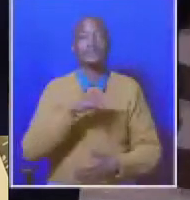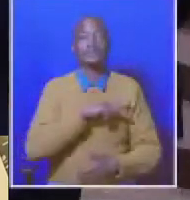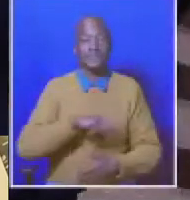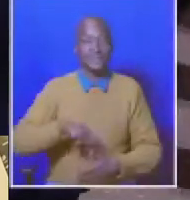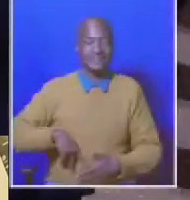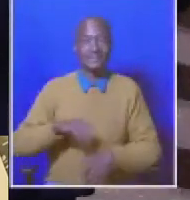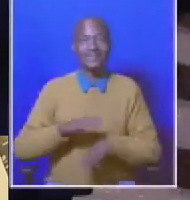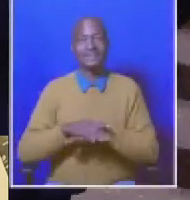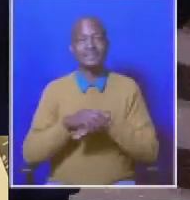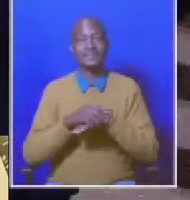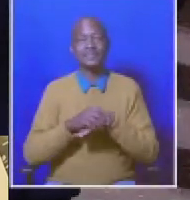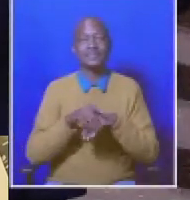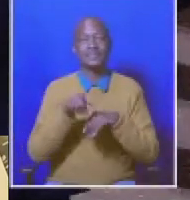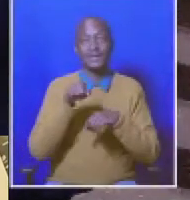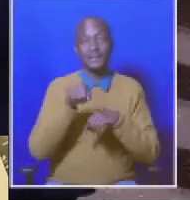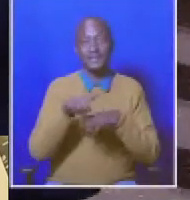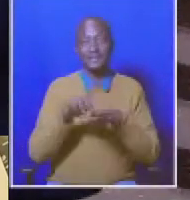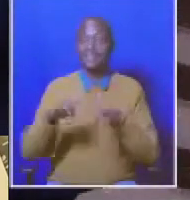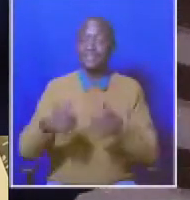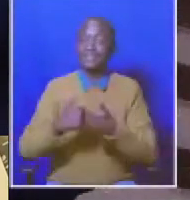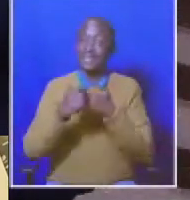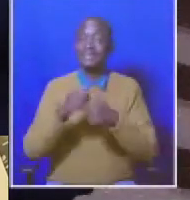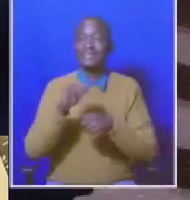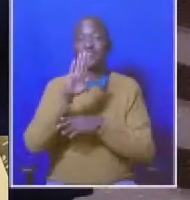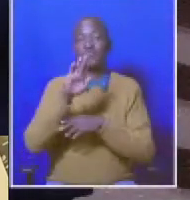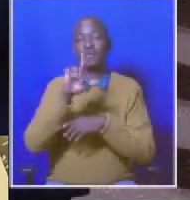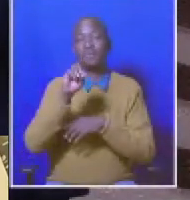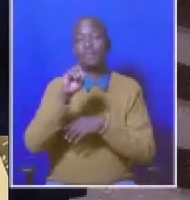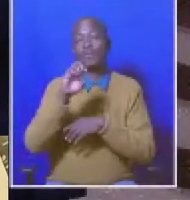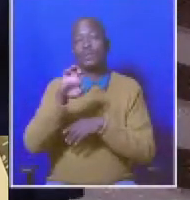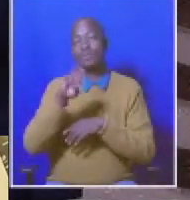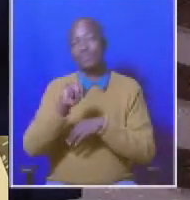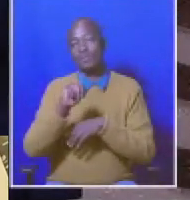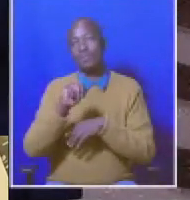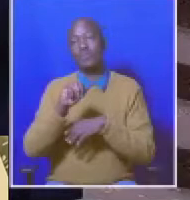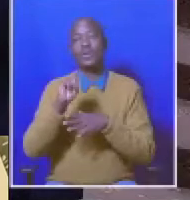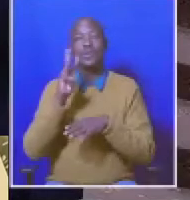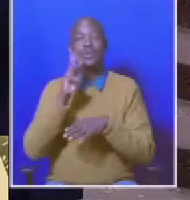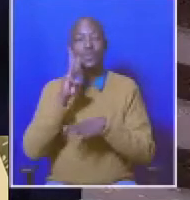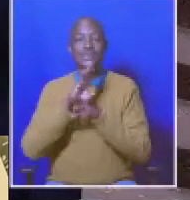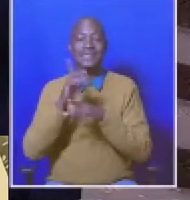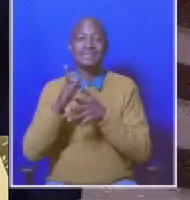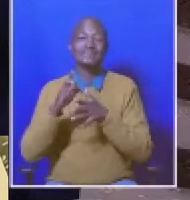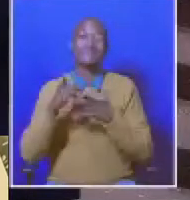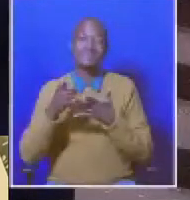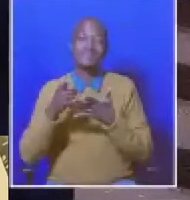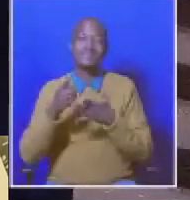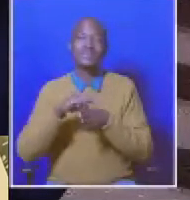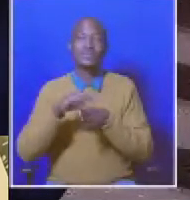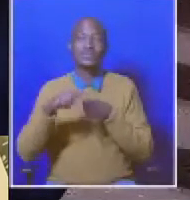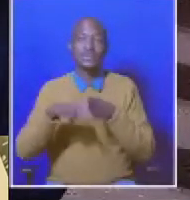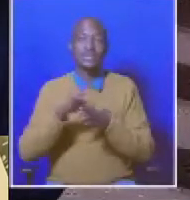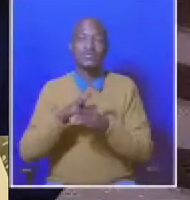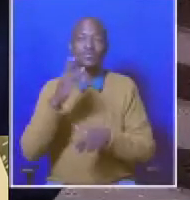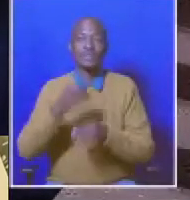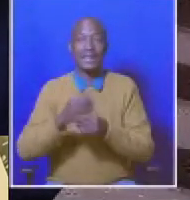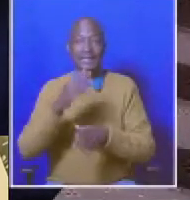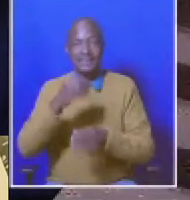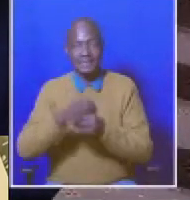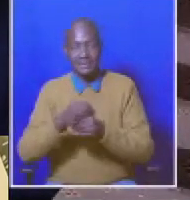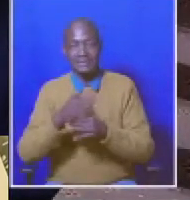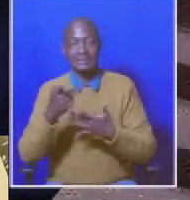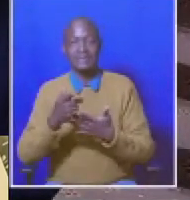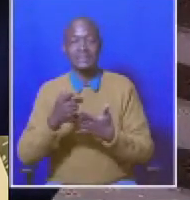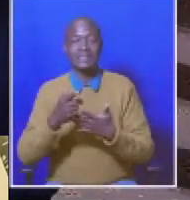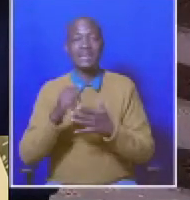challenges that are facing Bluewater are also as a result of aging infrastructure that continues to hamper the